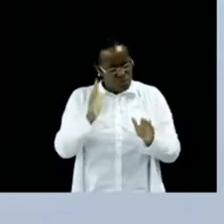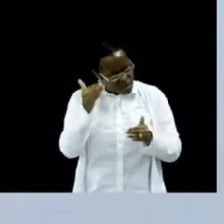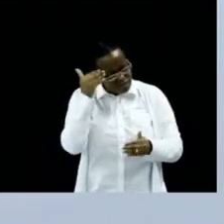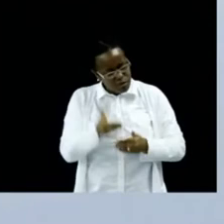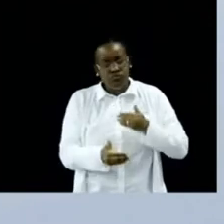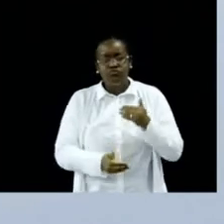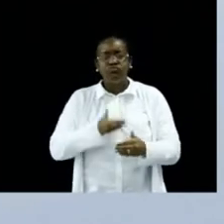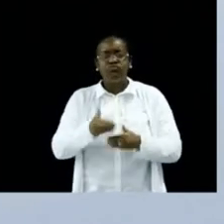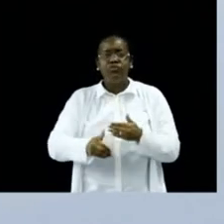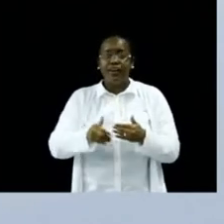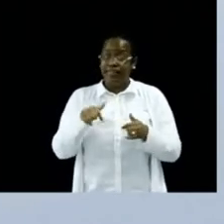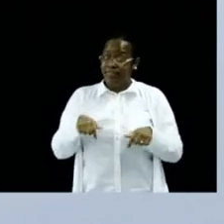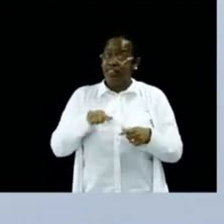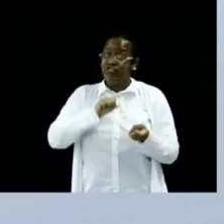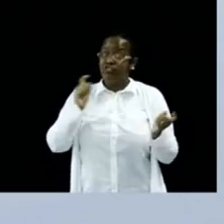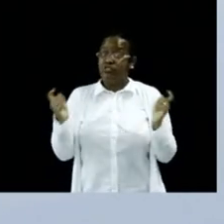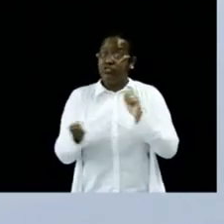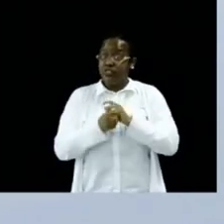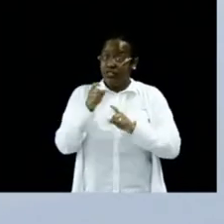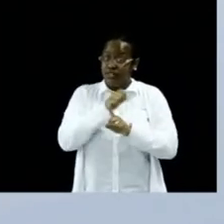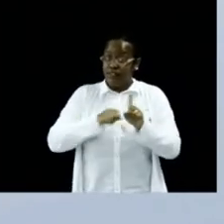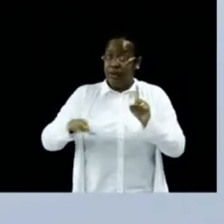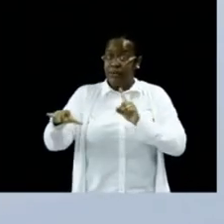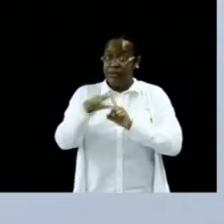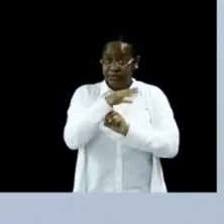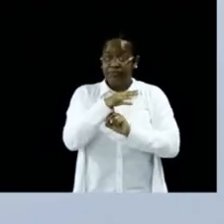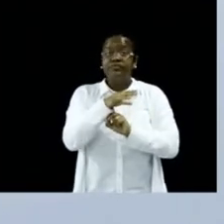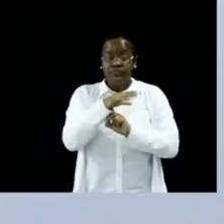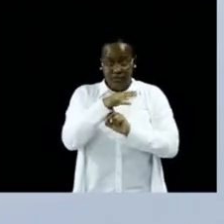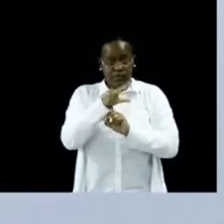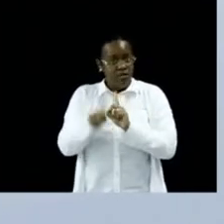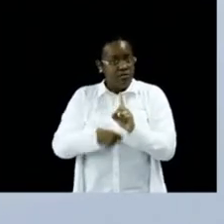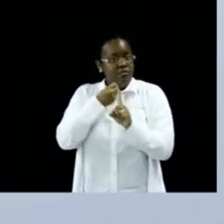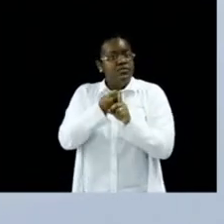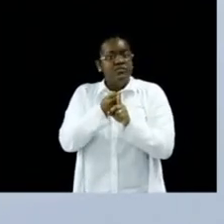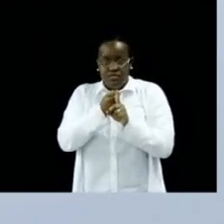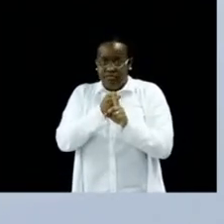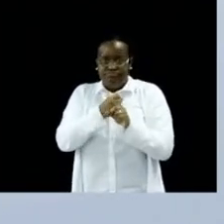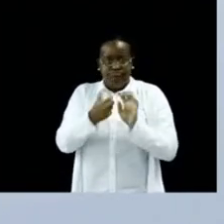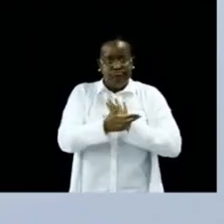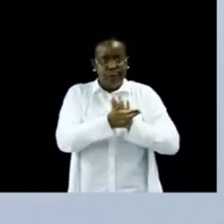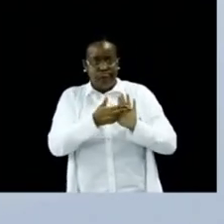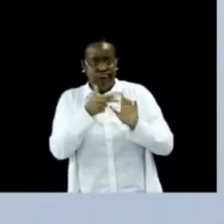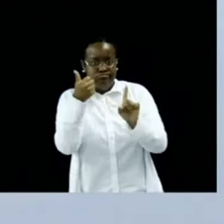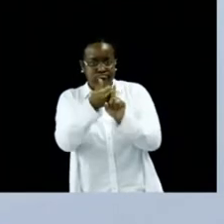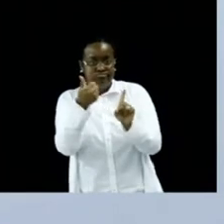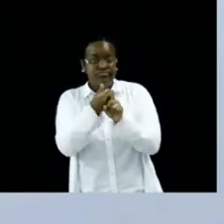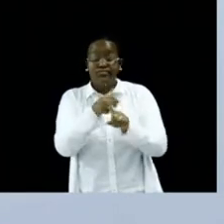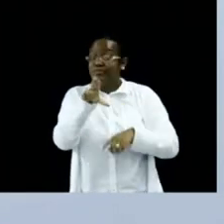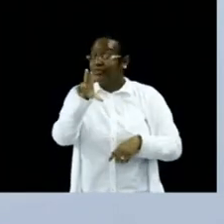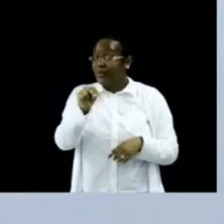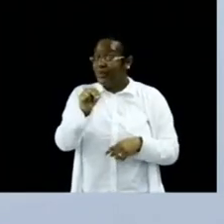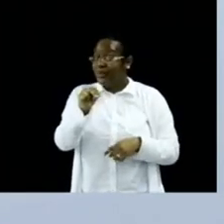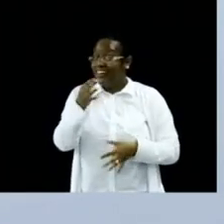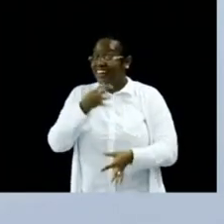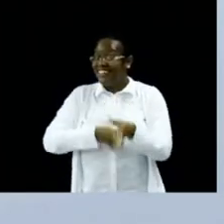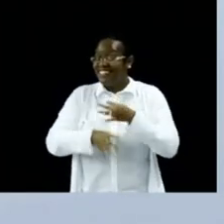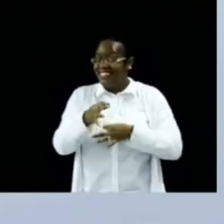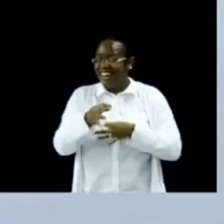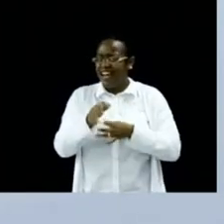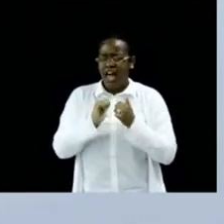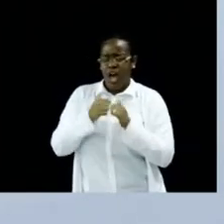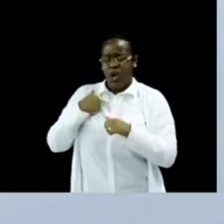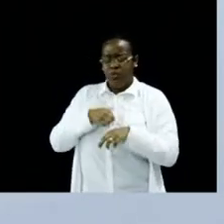forward in a changing environment. The pandemic won't define you, but instead, is how